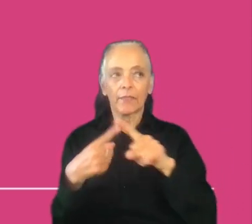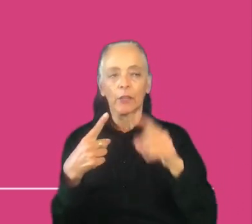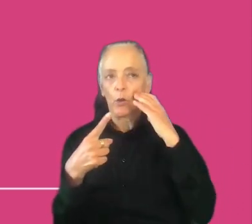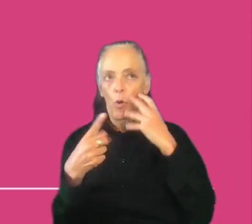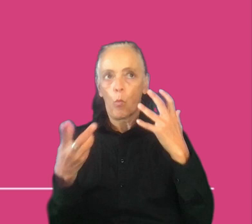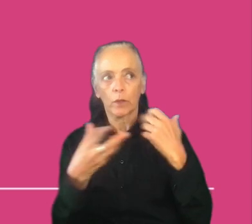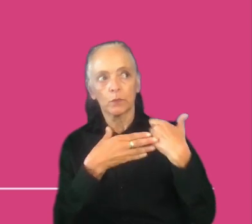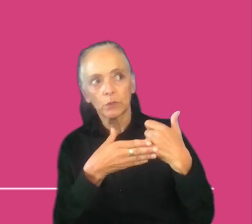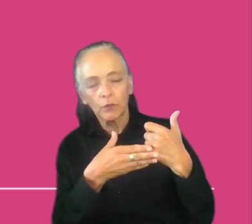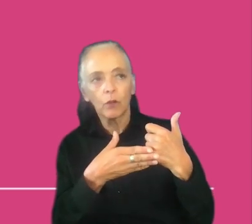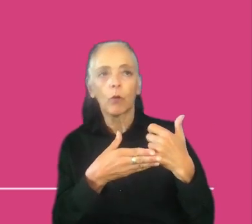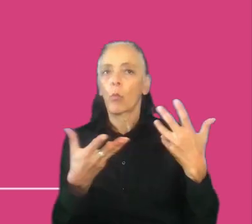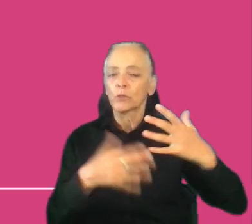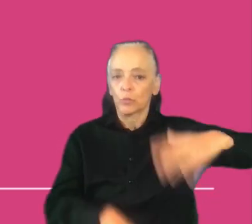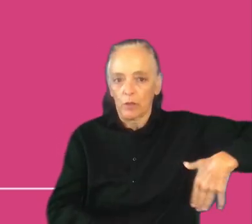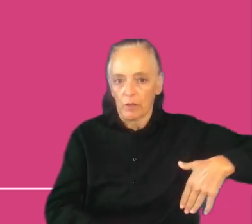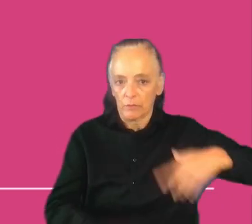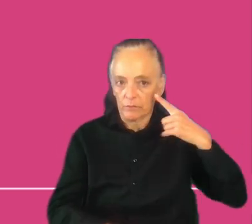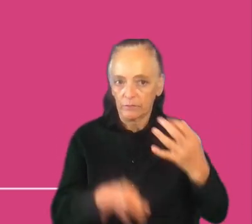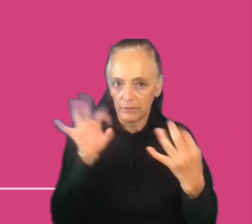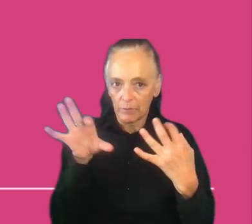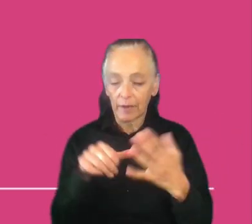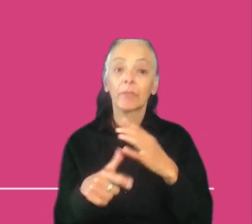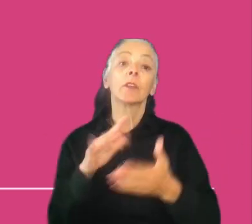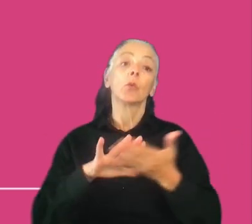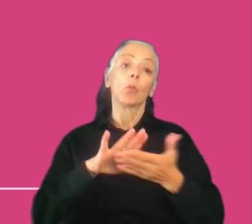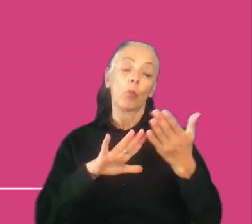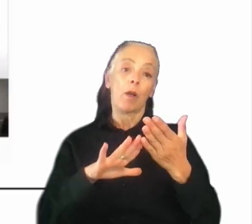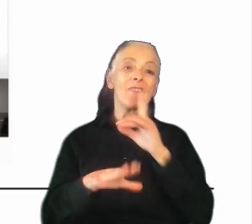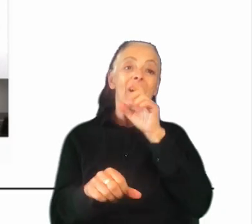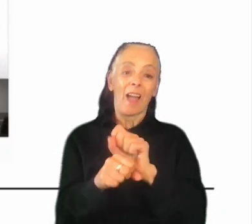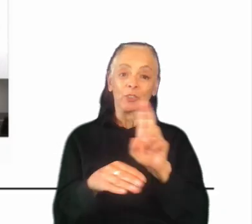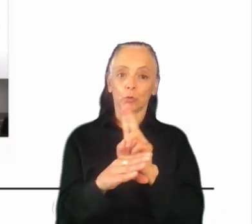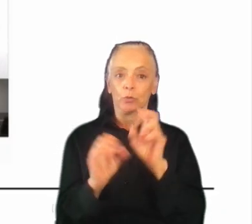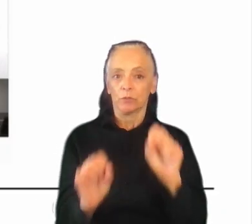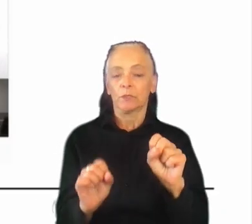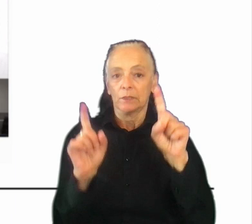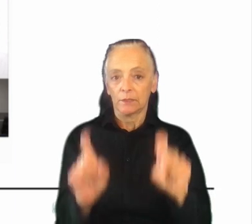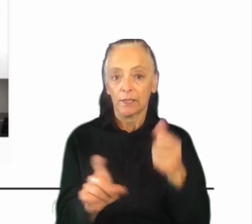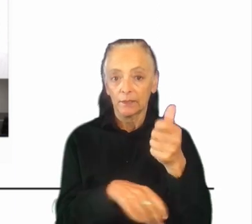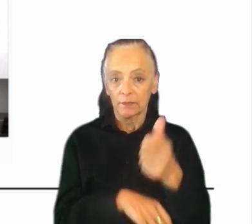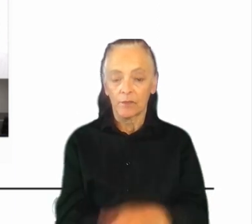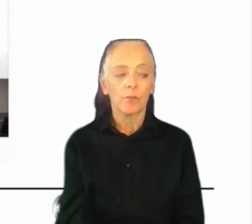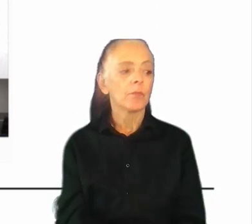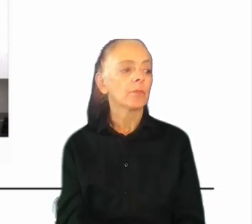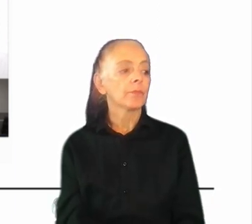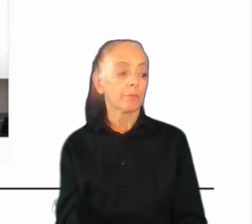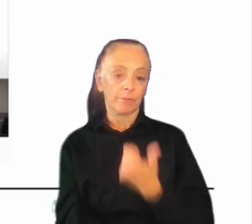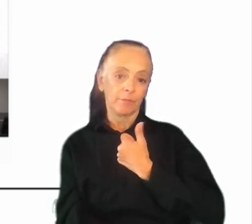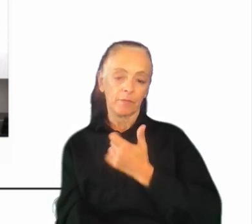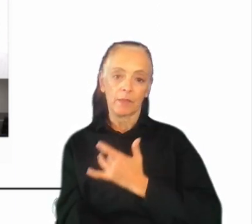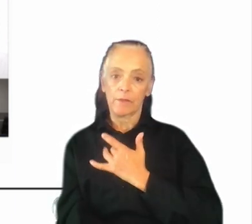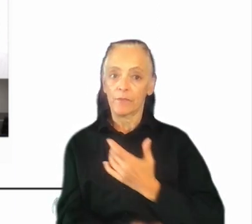what's too late to give feedback about it's time to run the actual usability itself i think